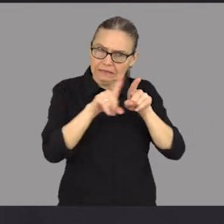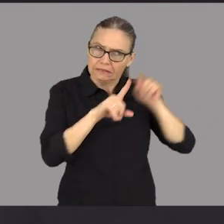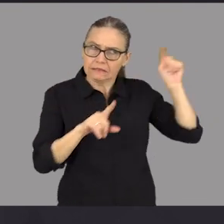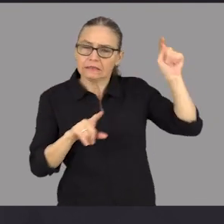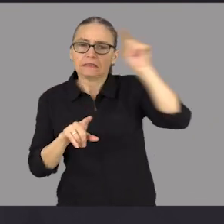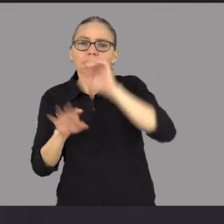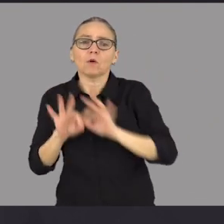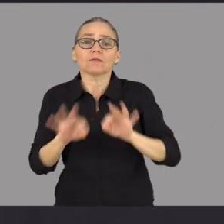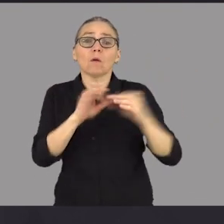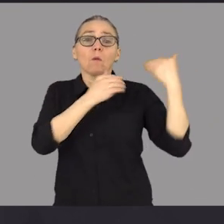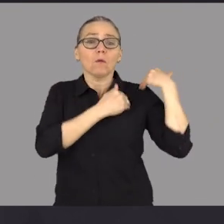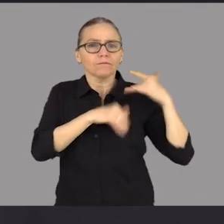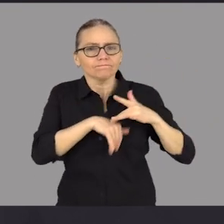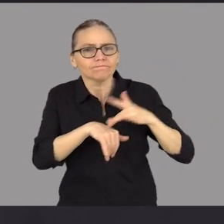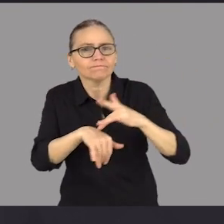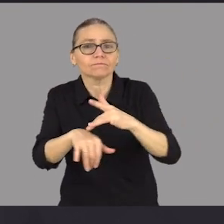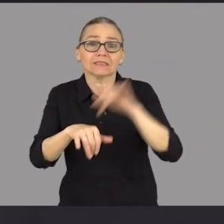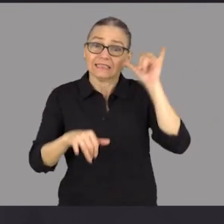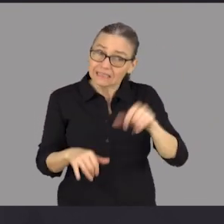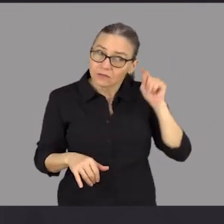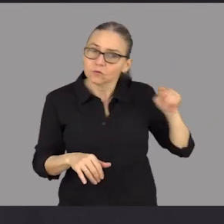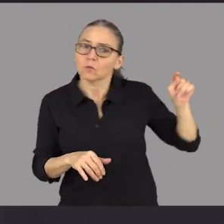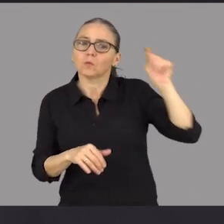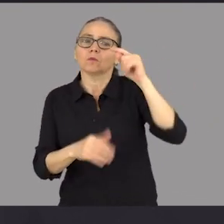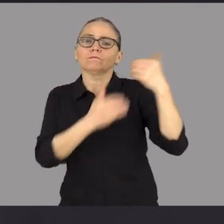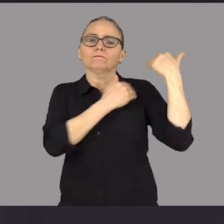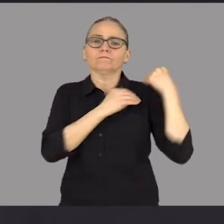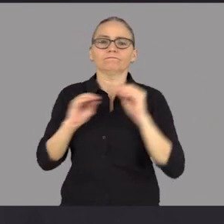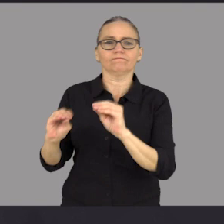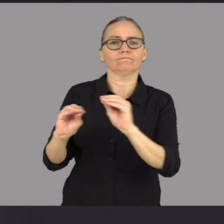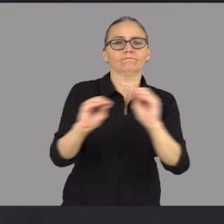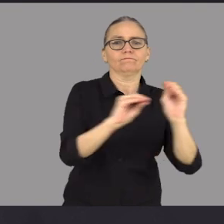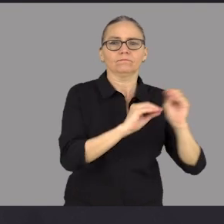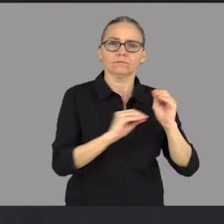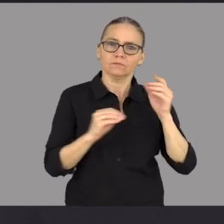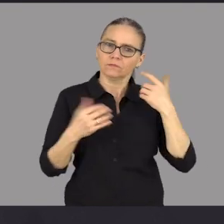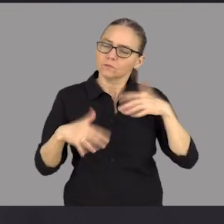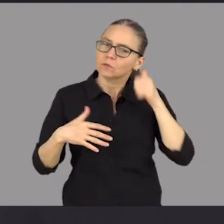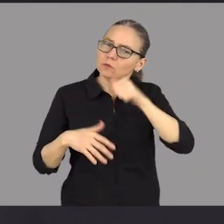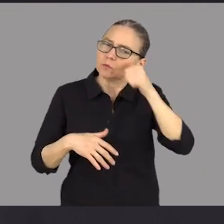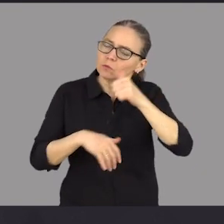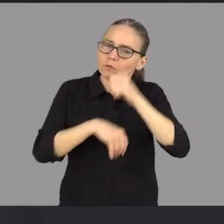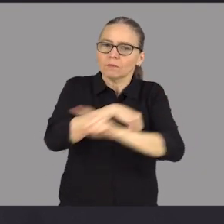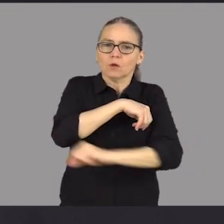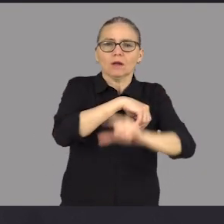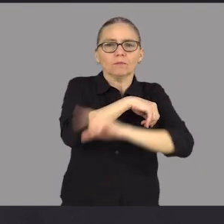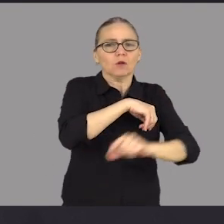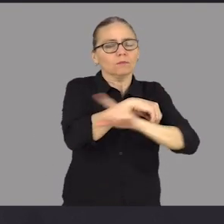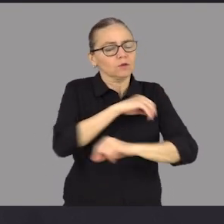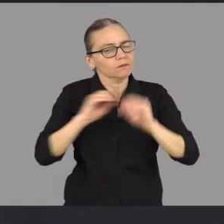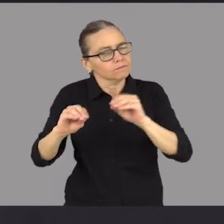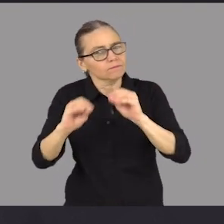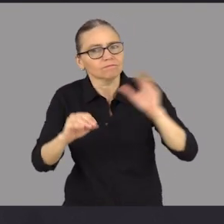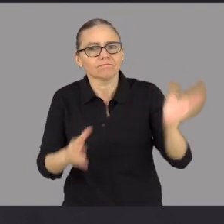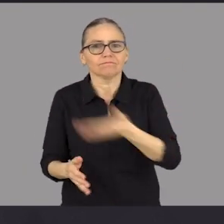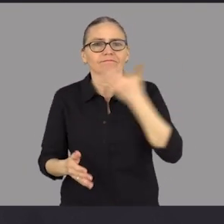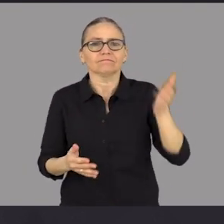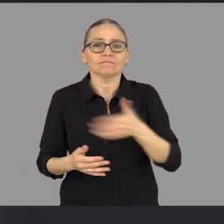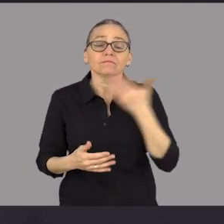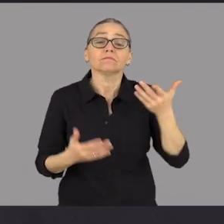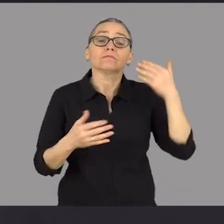safe environment where they can learn and grow. My department managers are very important in our inclusive hiring practices as